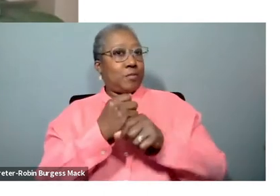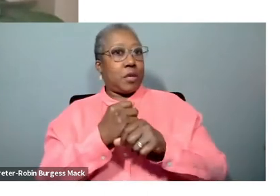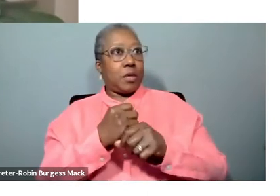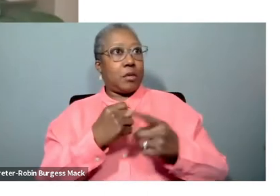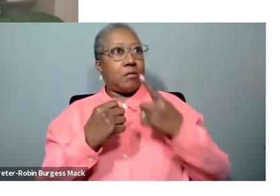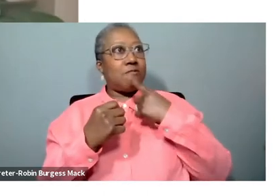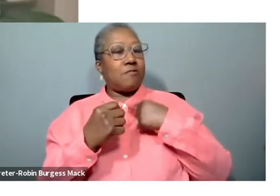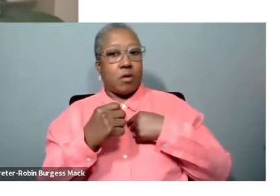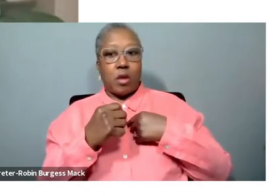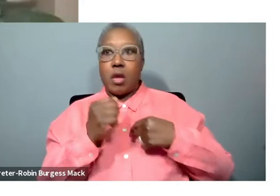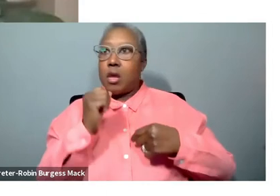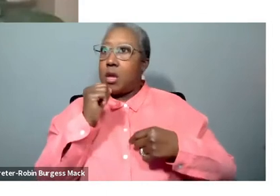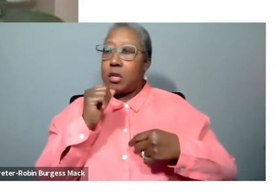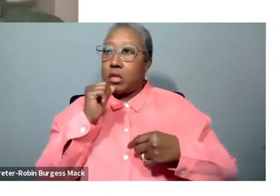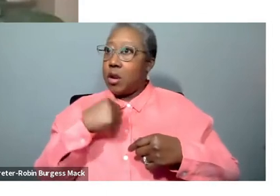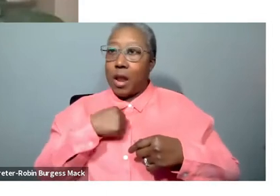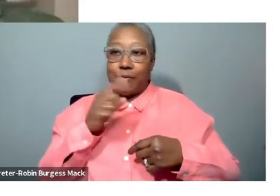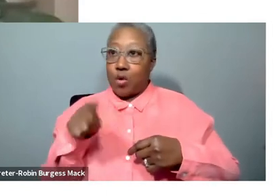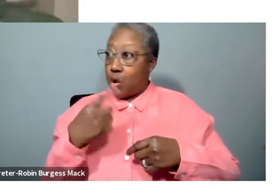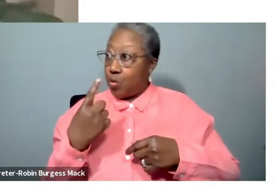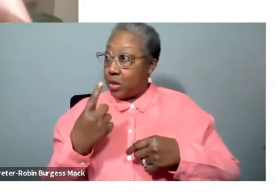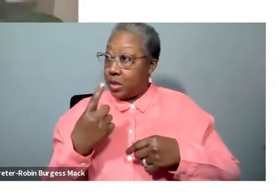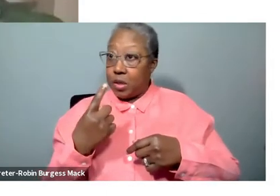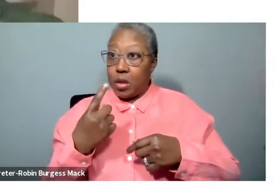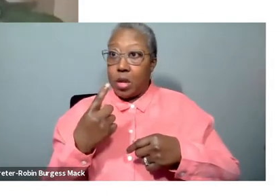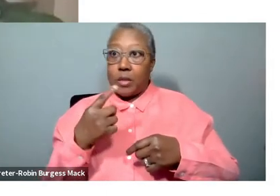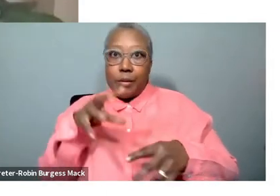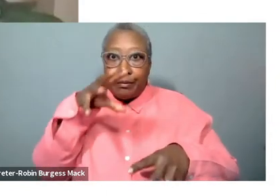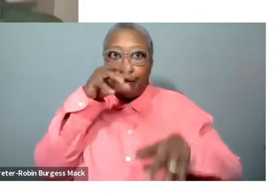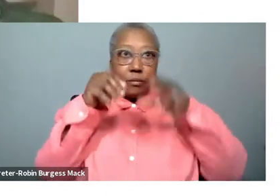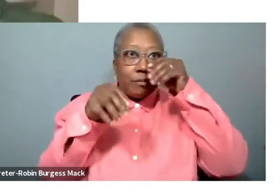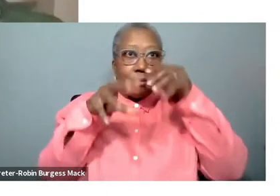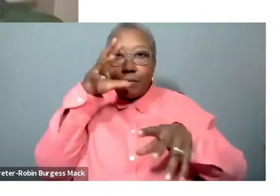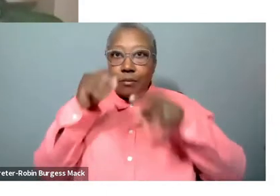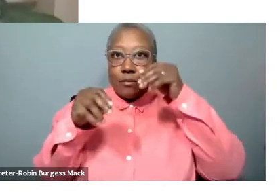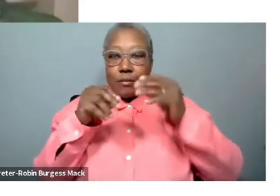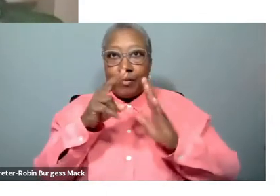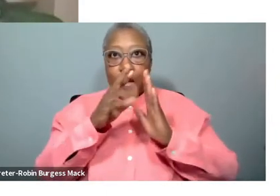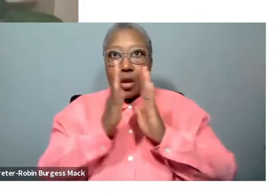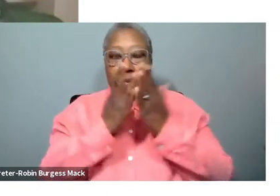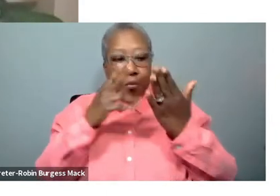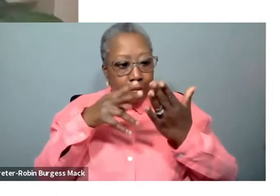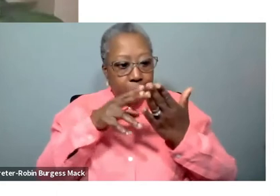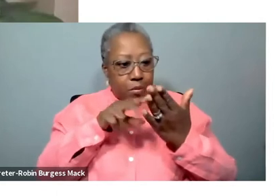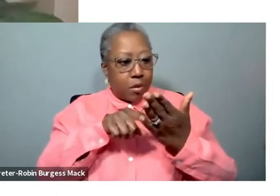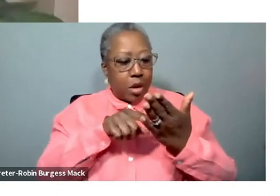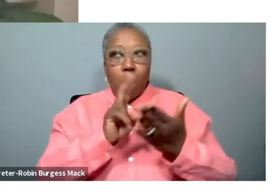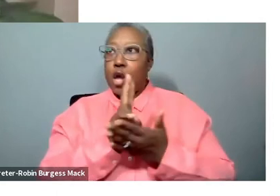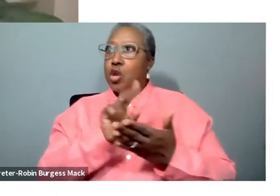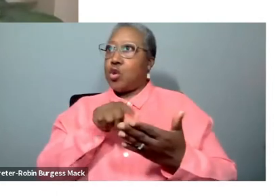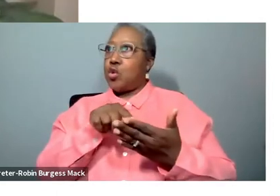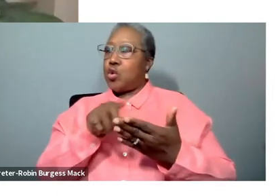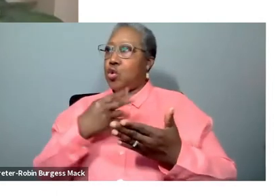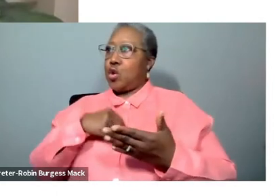told that I didn't just have to absorb what a text told me. I could use it as